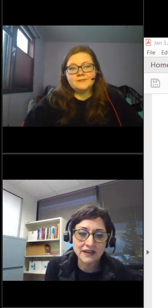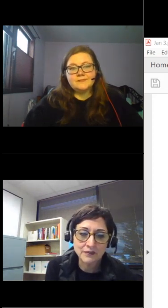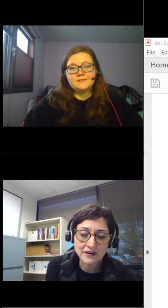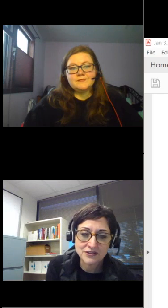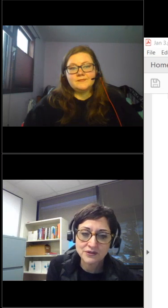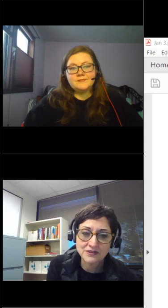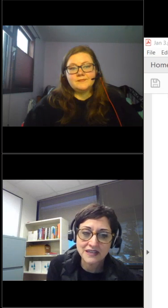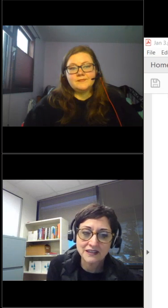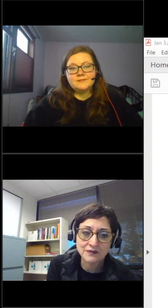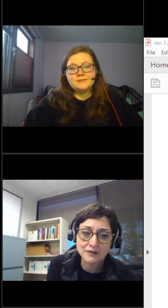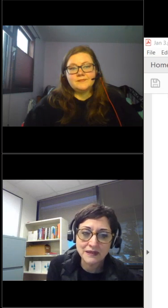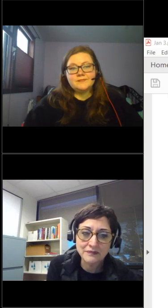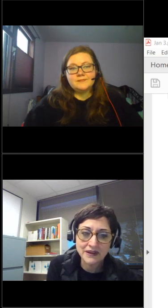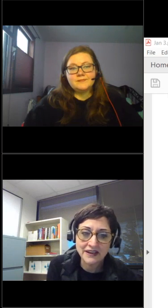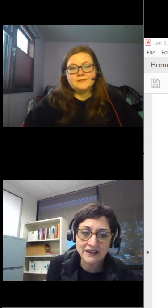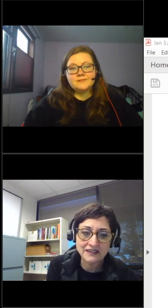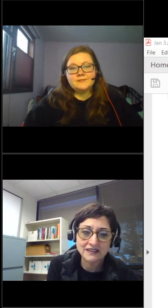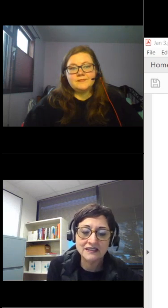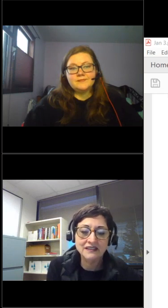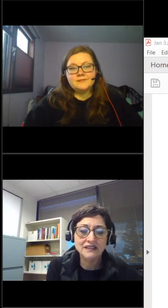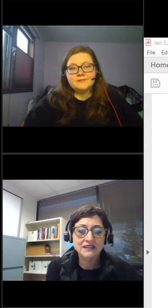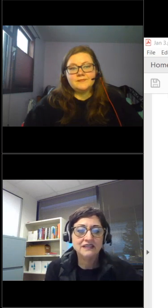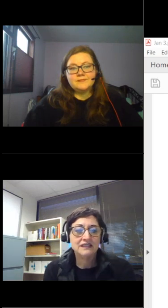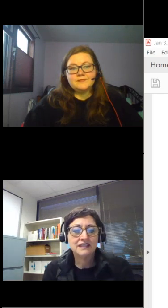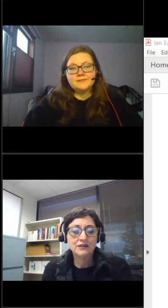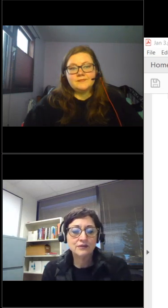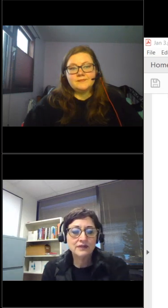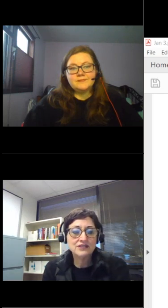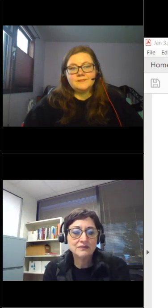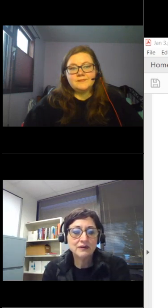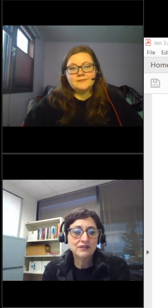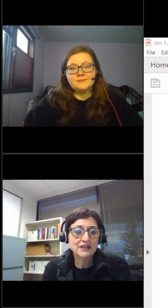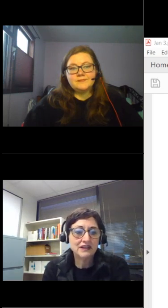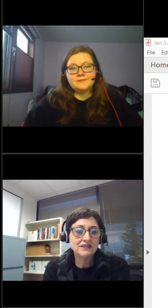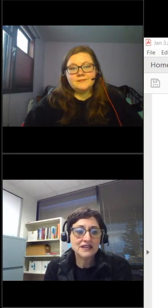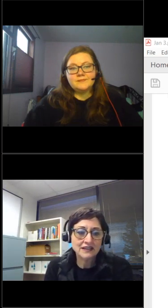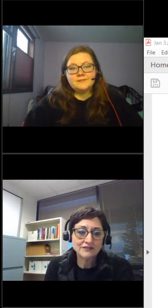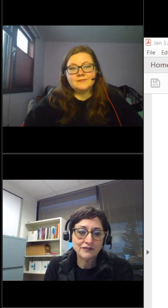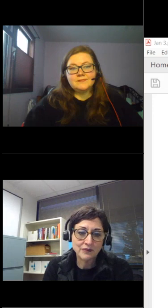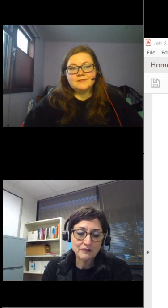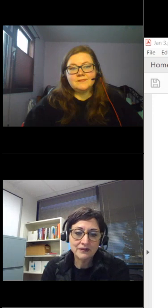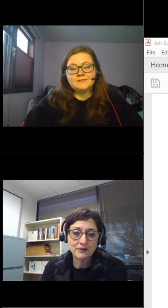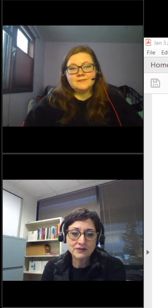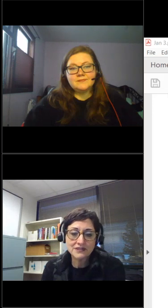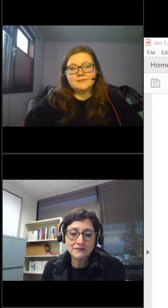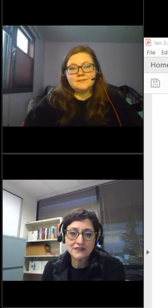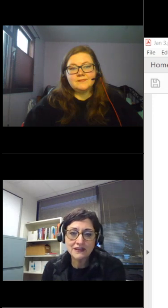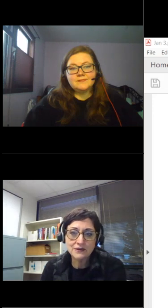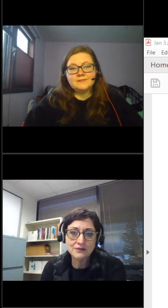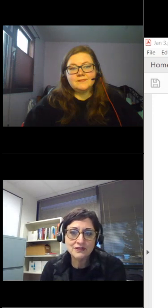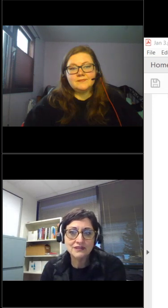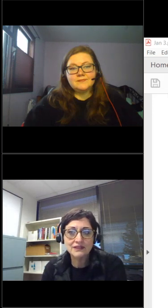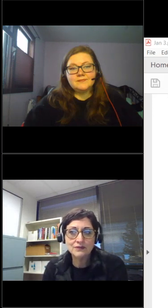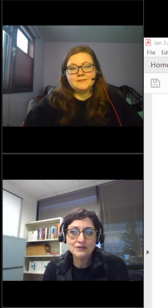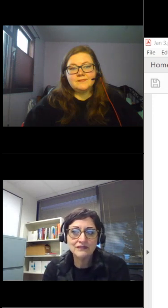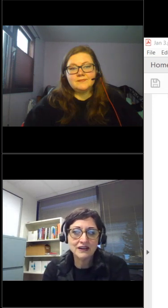right now. We're not sure exactly what you mean by that. Care coordination monthly contact form or something that